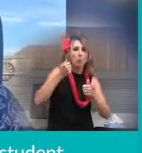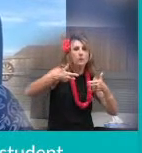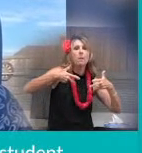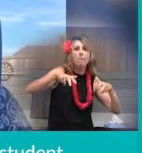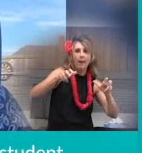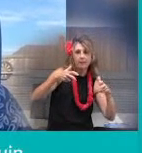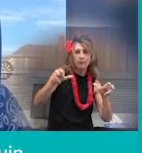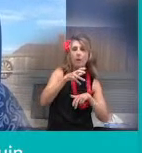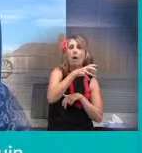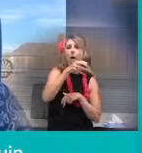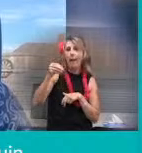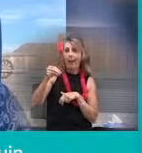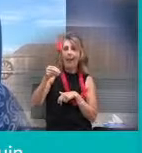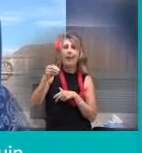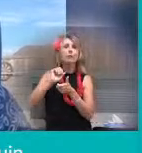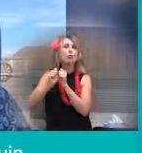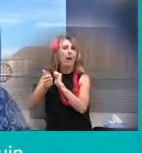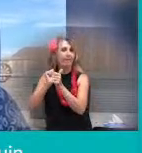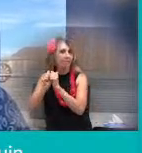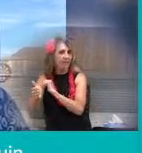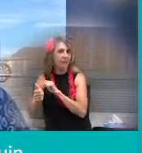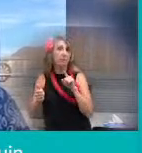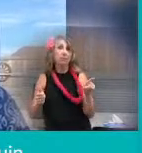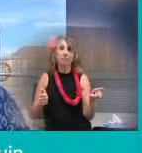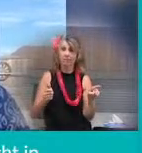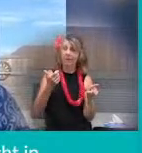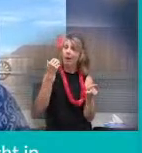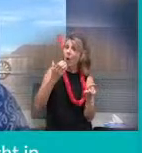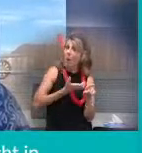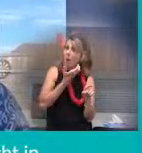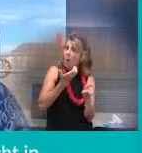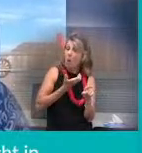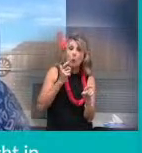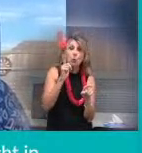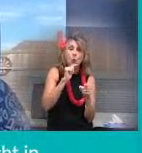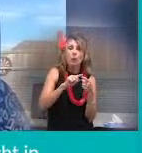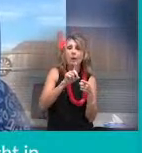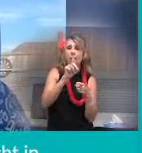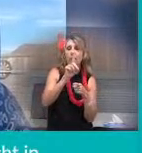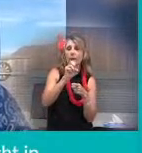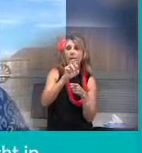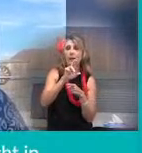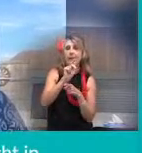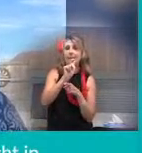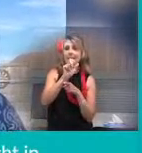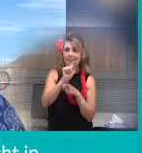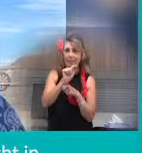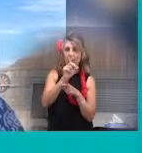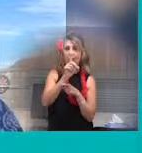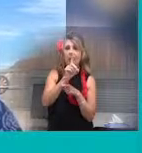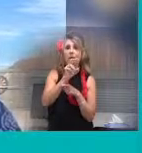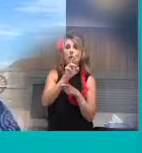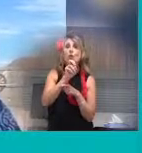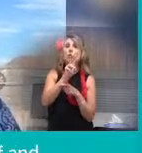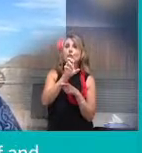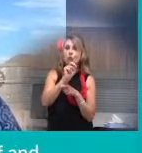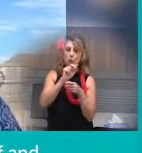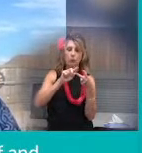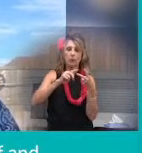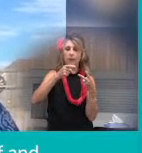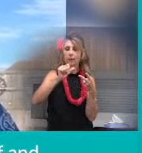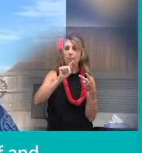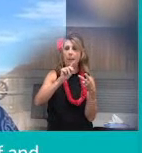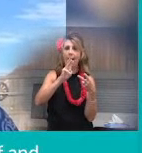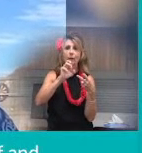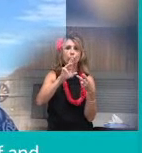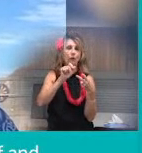some incredible student athletes, including Derek Druin, Andy Wiedemeyer, and Pat Wright. In retirement, Dave plans